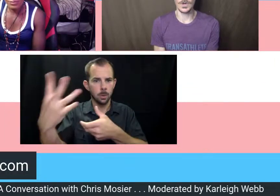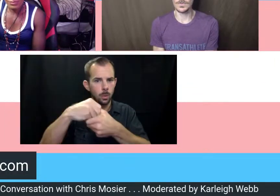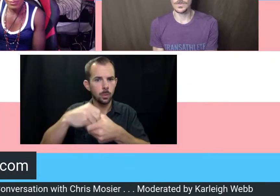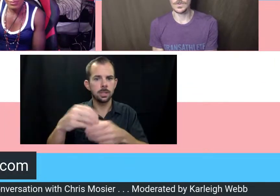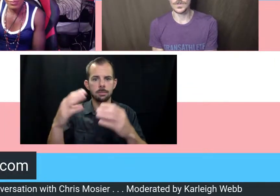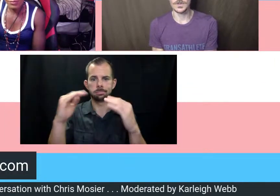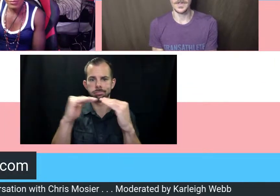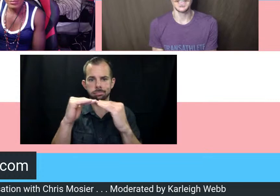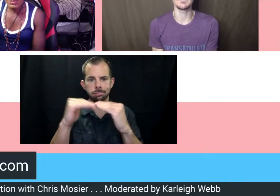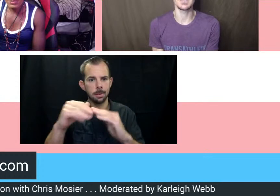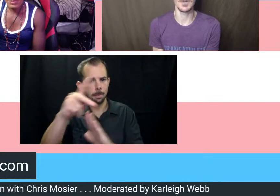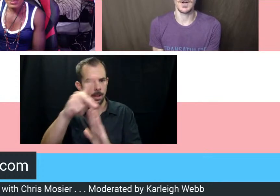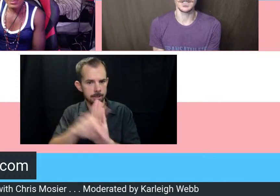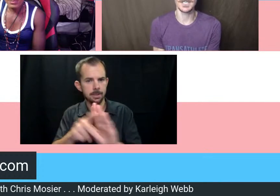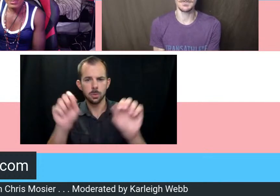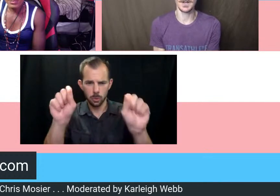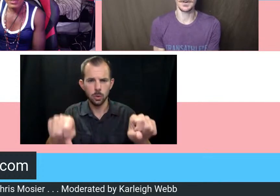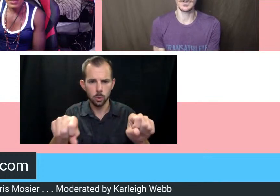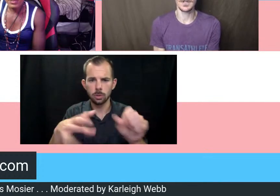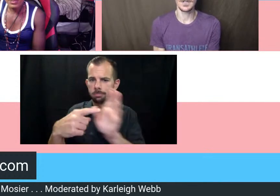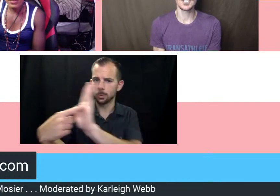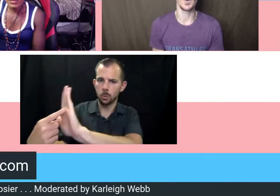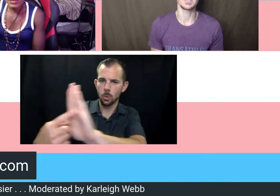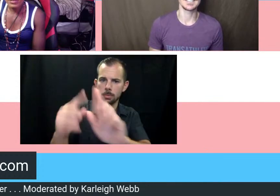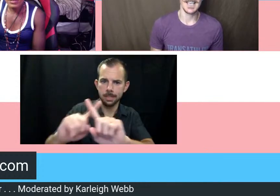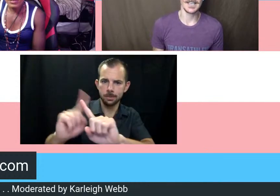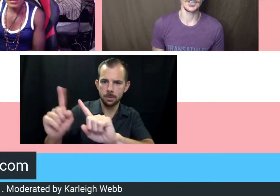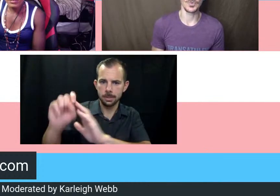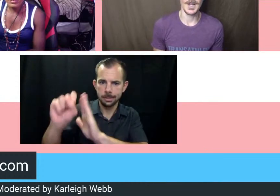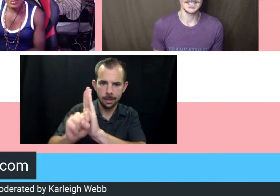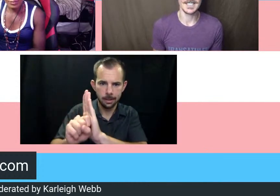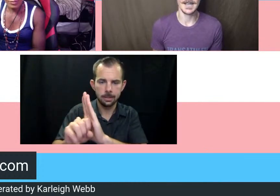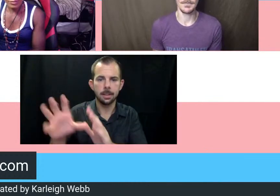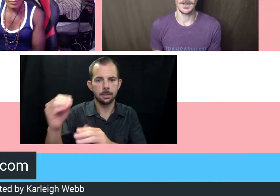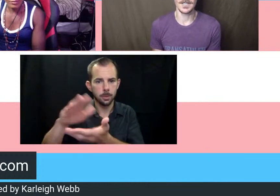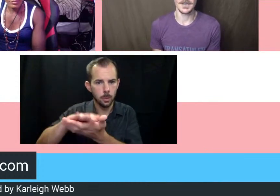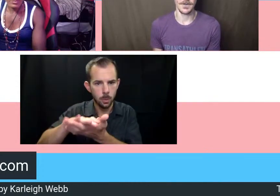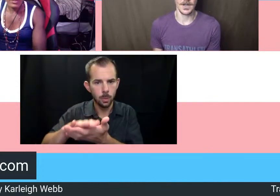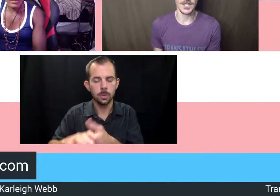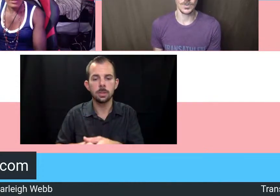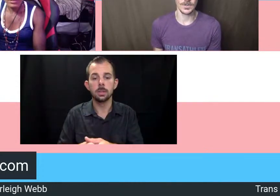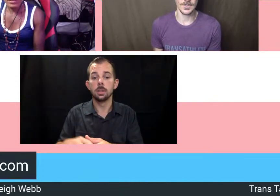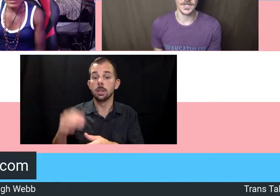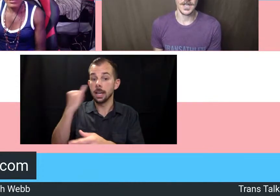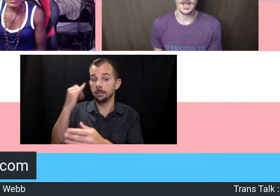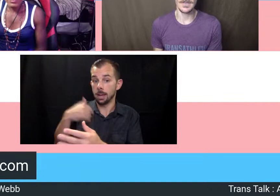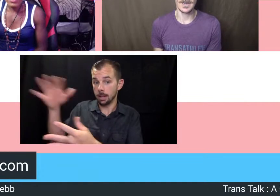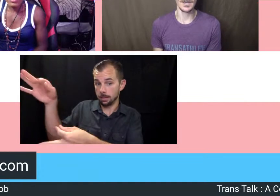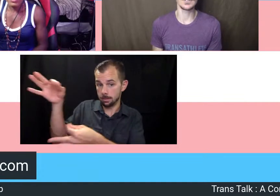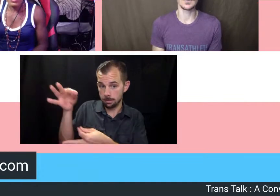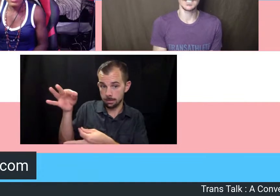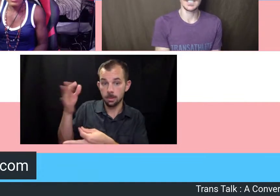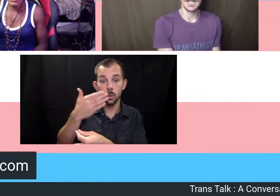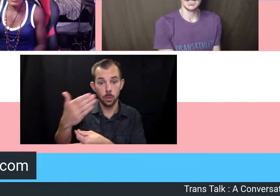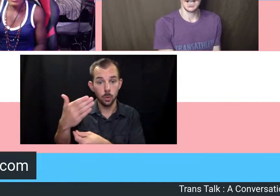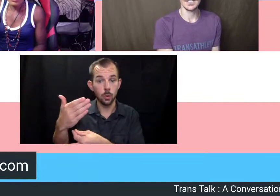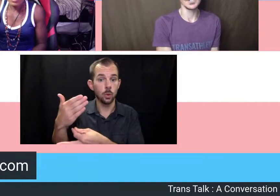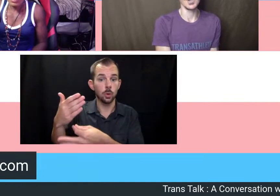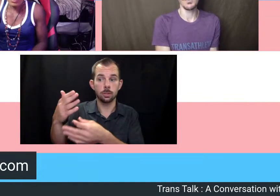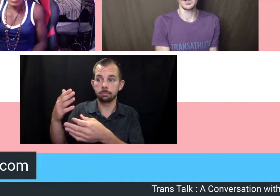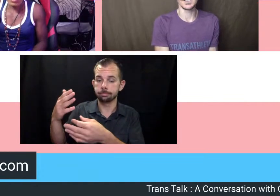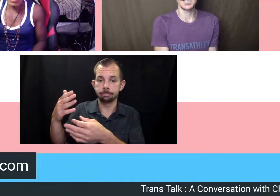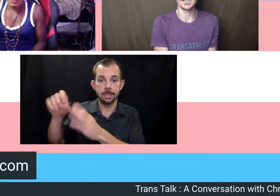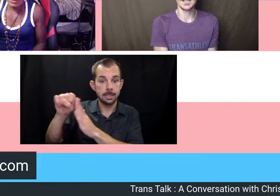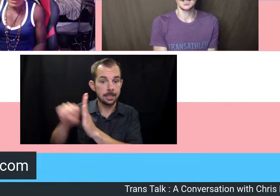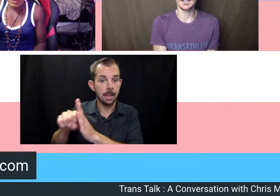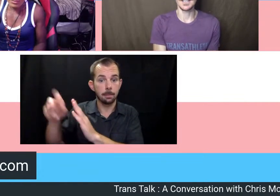to that they can make their policies better. So I could take a great state policy for high schoolers and then go to a state that has